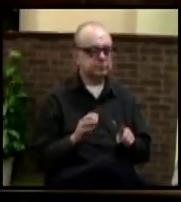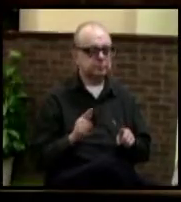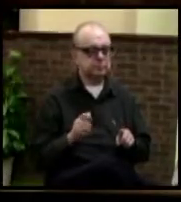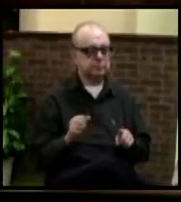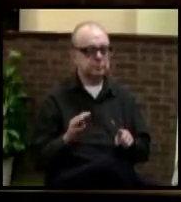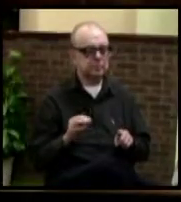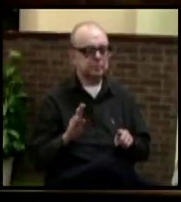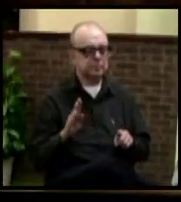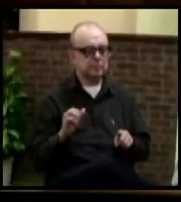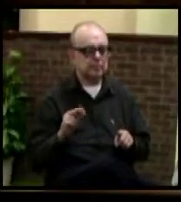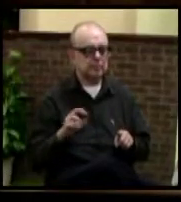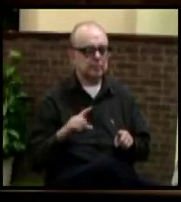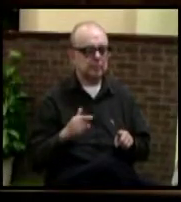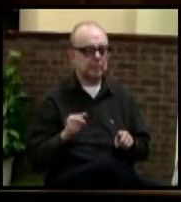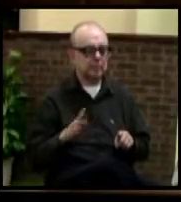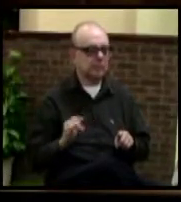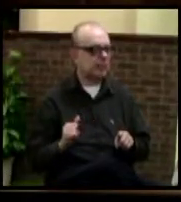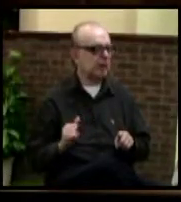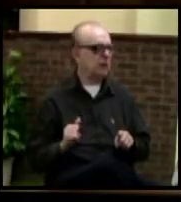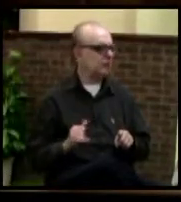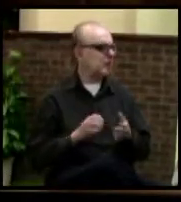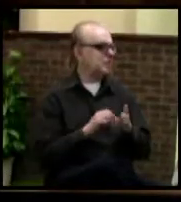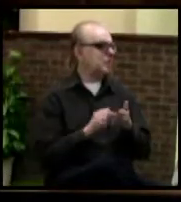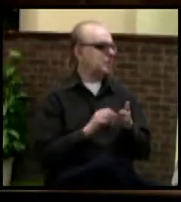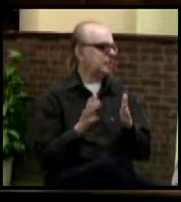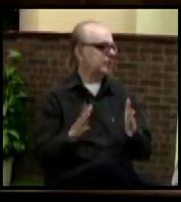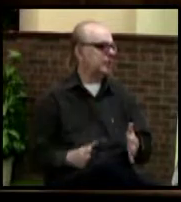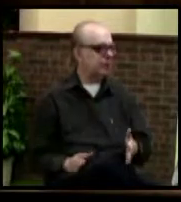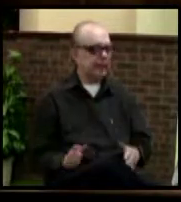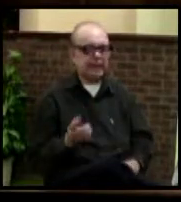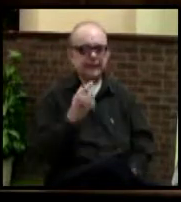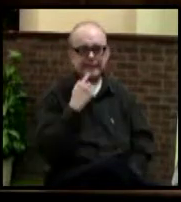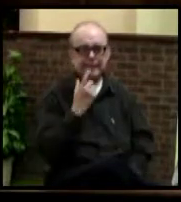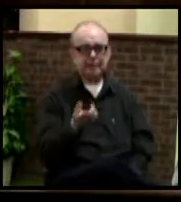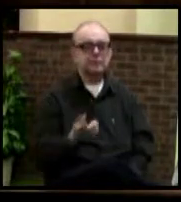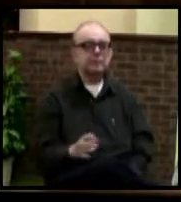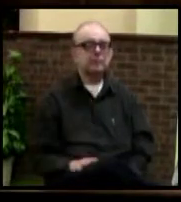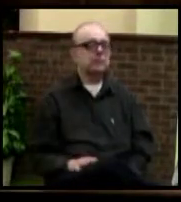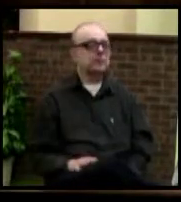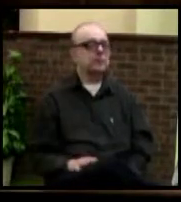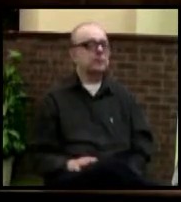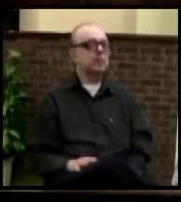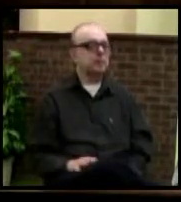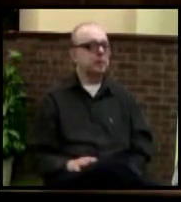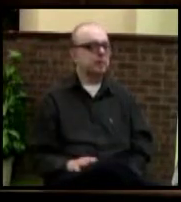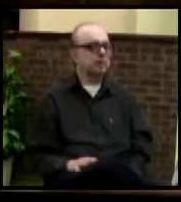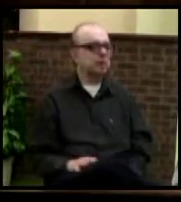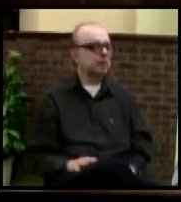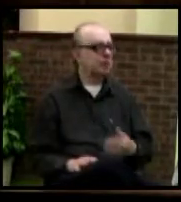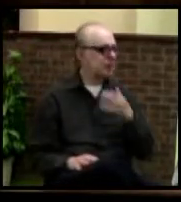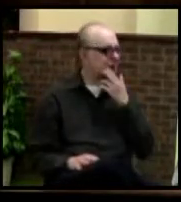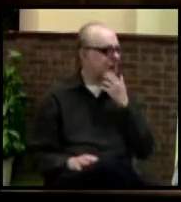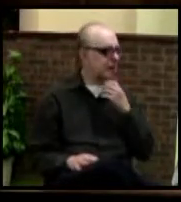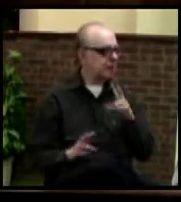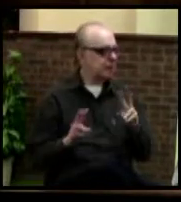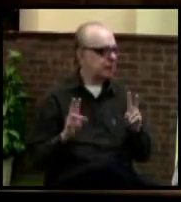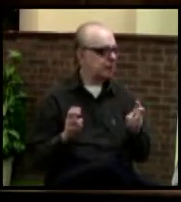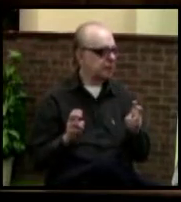Barclay, who is a commentator, writes on things. What he says in his